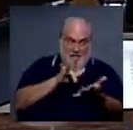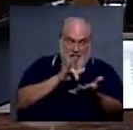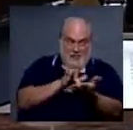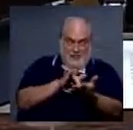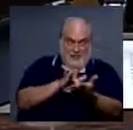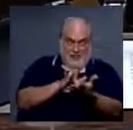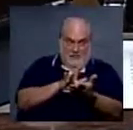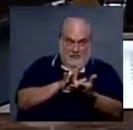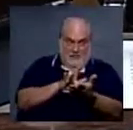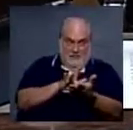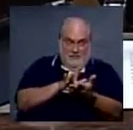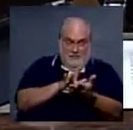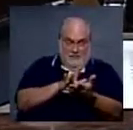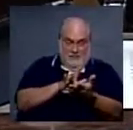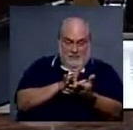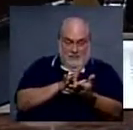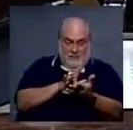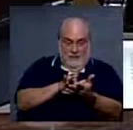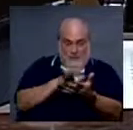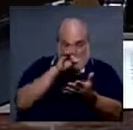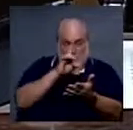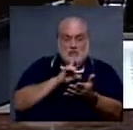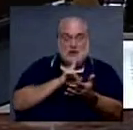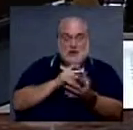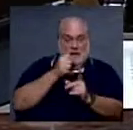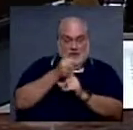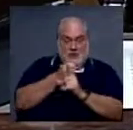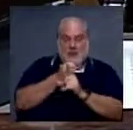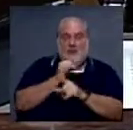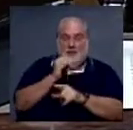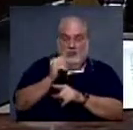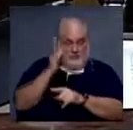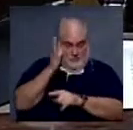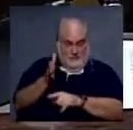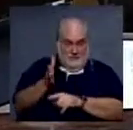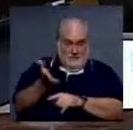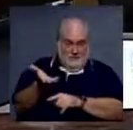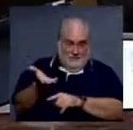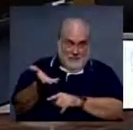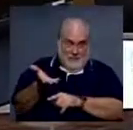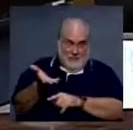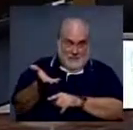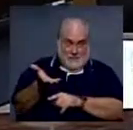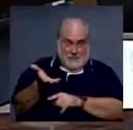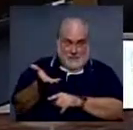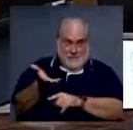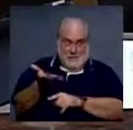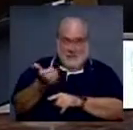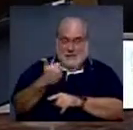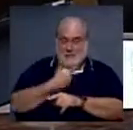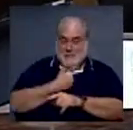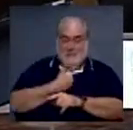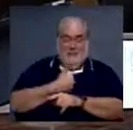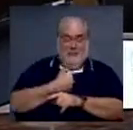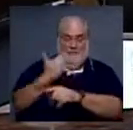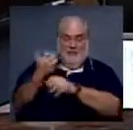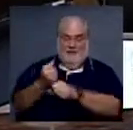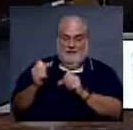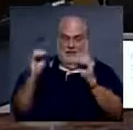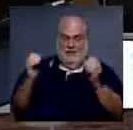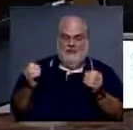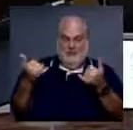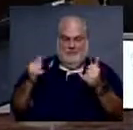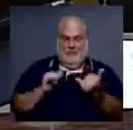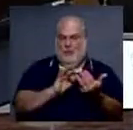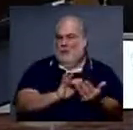street. Somebody's gonna hit it. And I have not received any information back. So I'm waiting